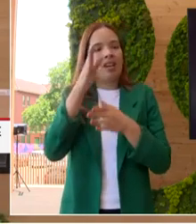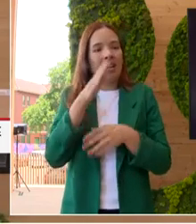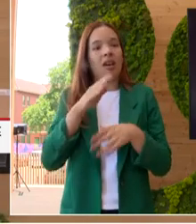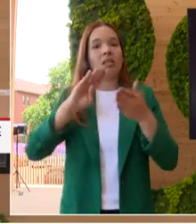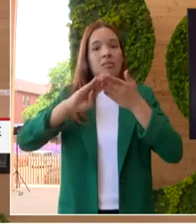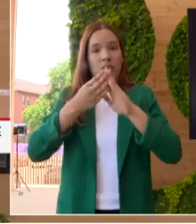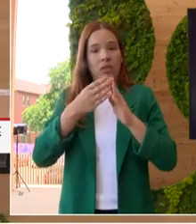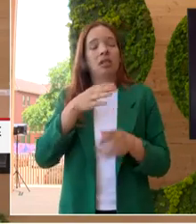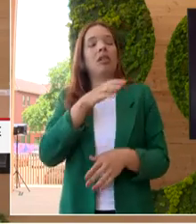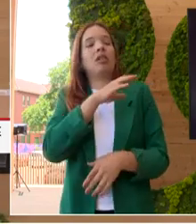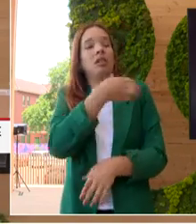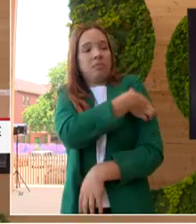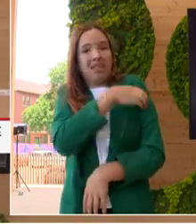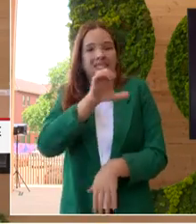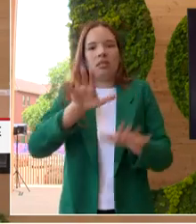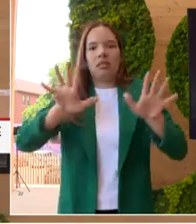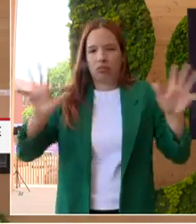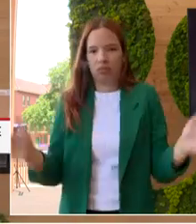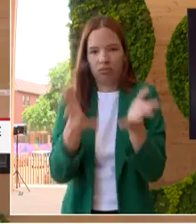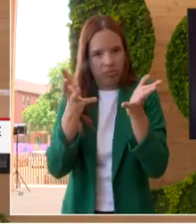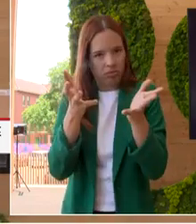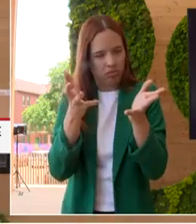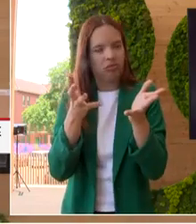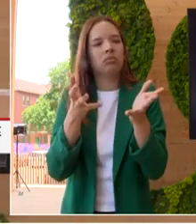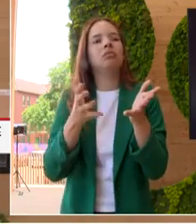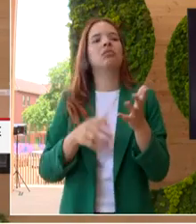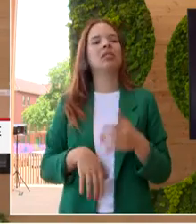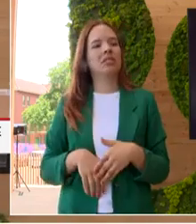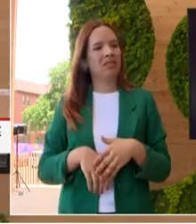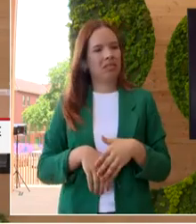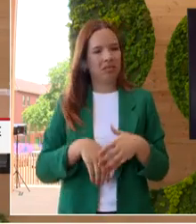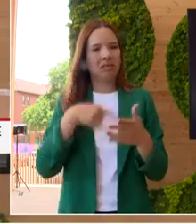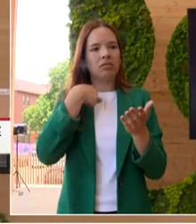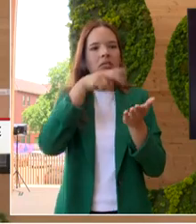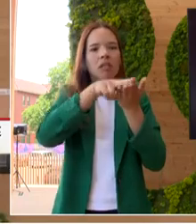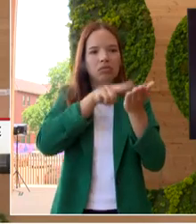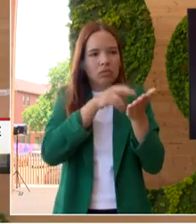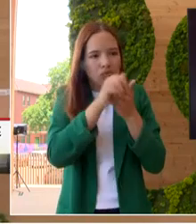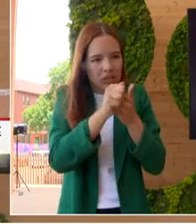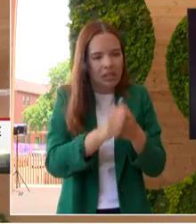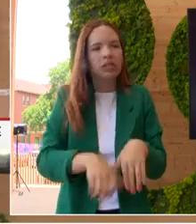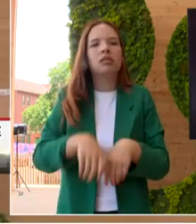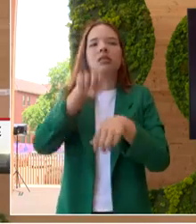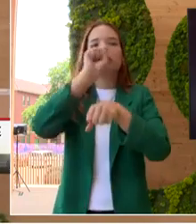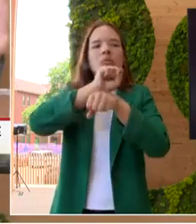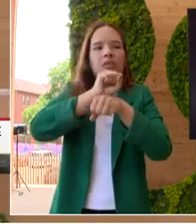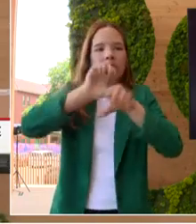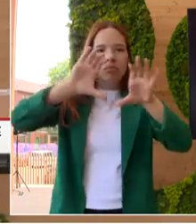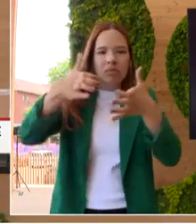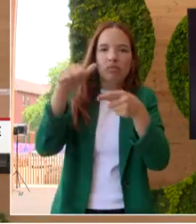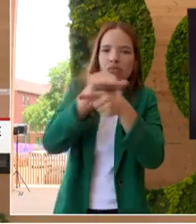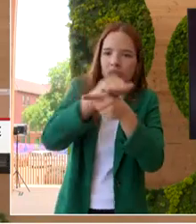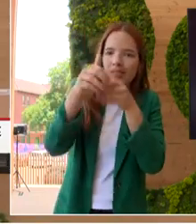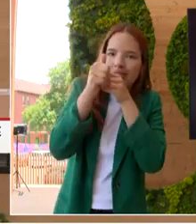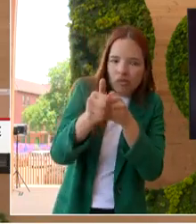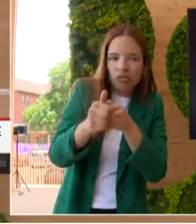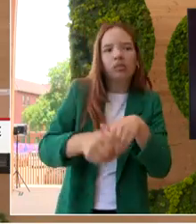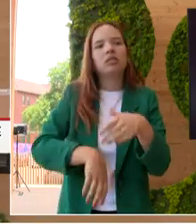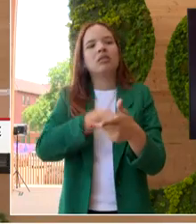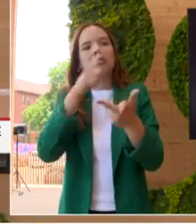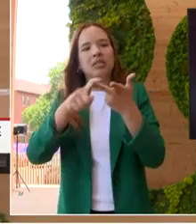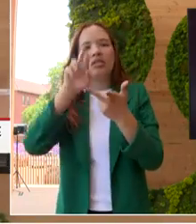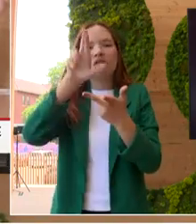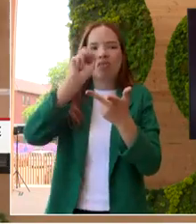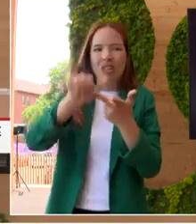we have pursued through a brilliant design, minority contract leadership, workforce training in partnership with Monica Ray, Congress Heights Community Training